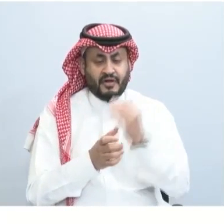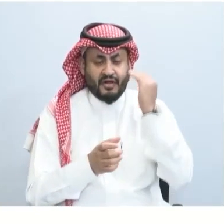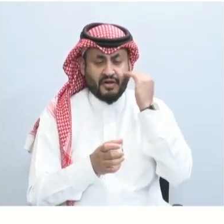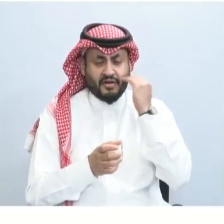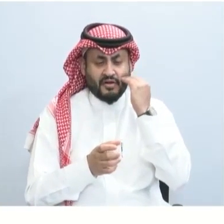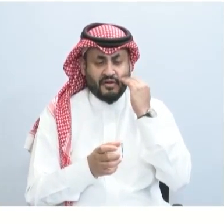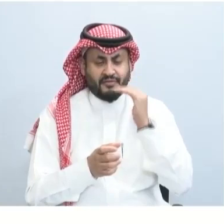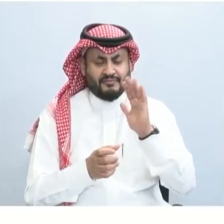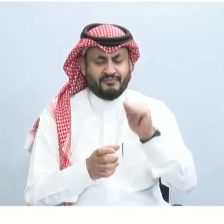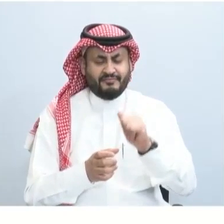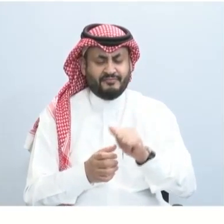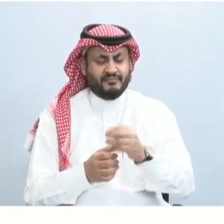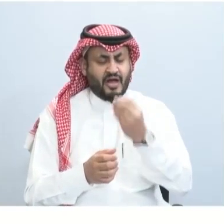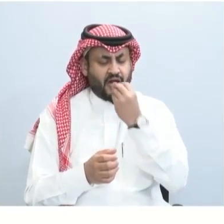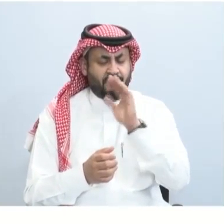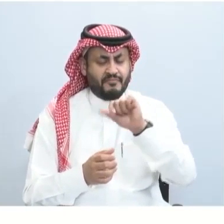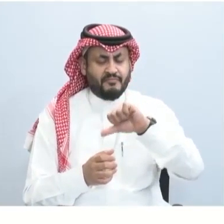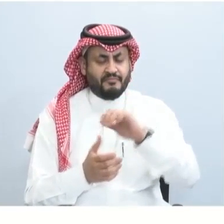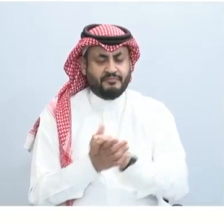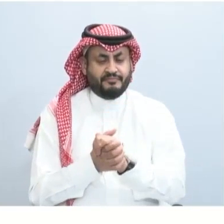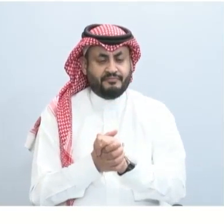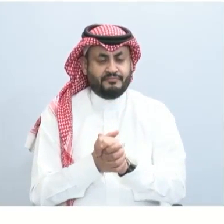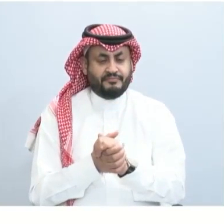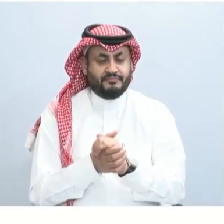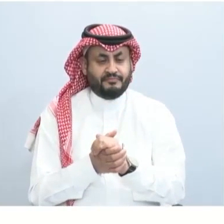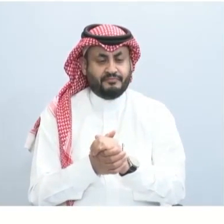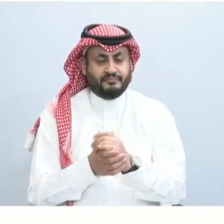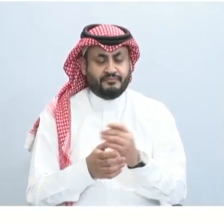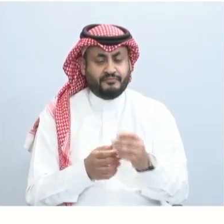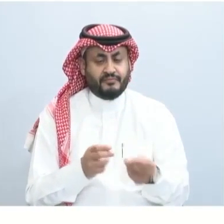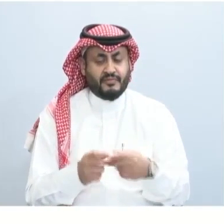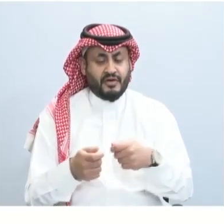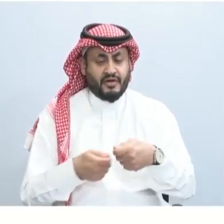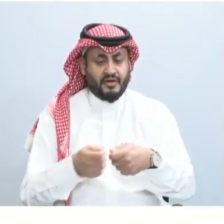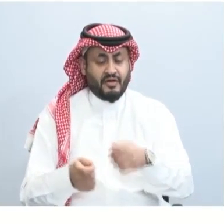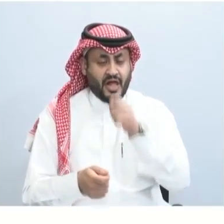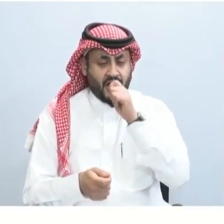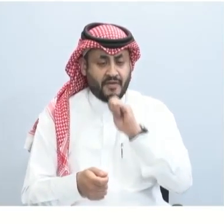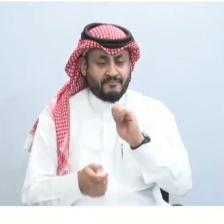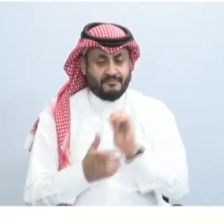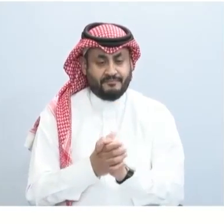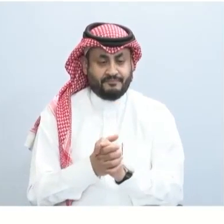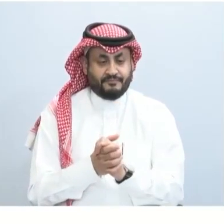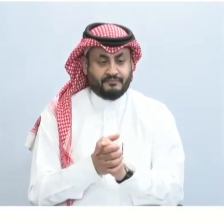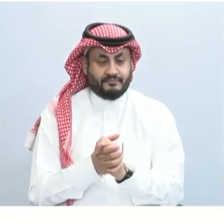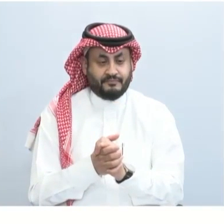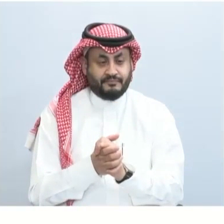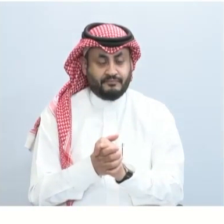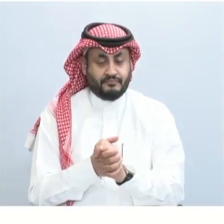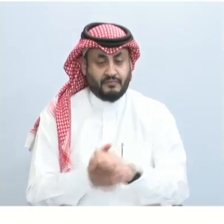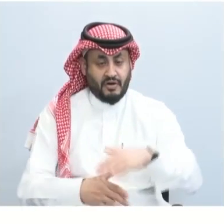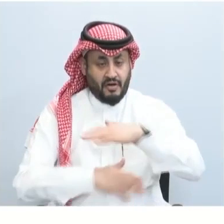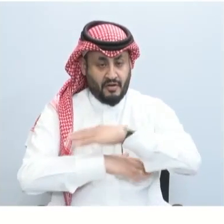sister didn't want one, so he got her an ice cream.